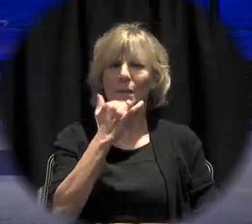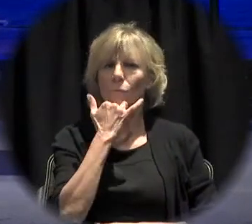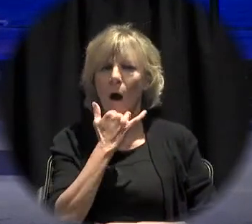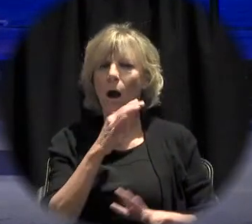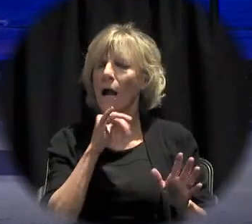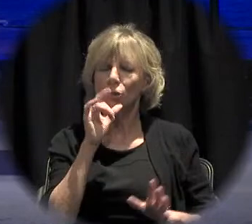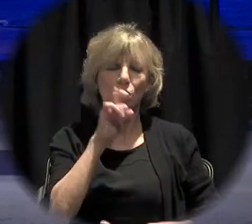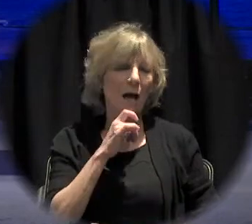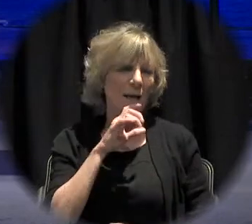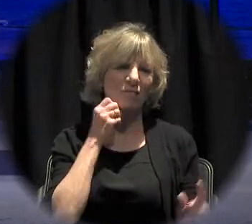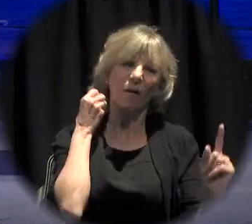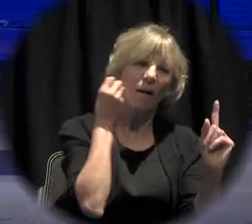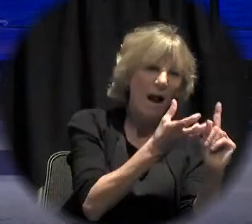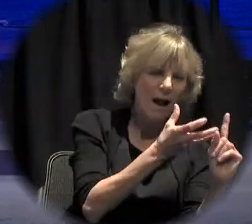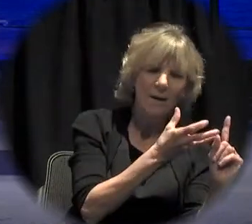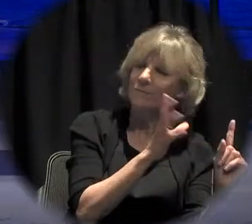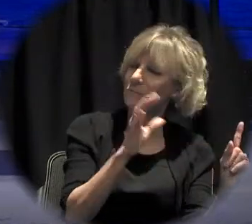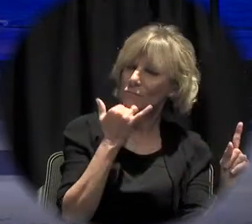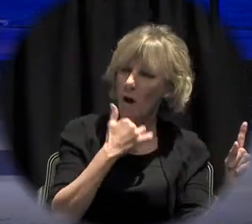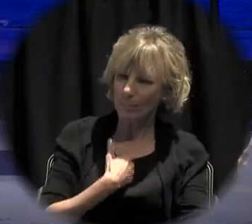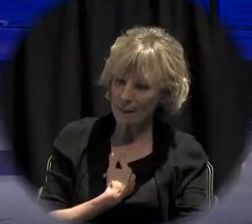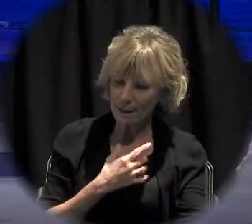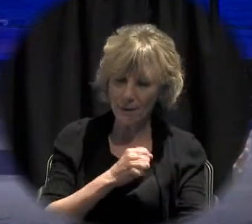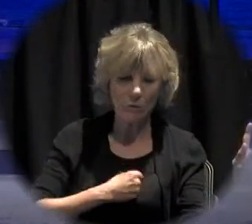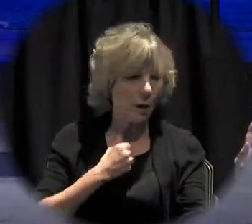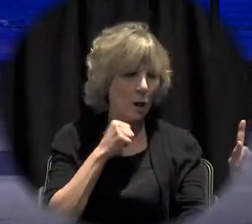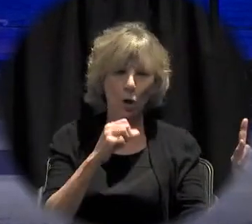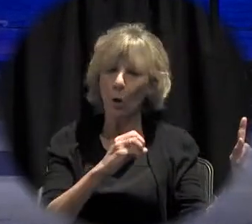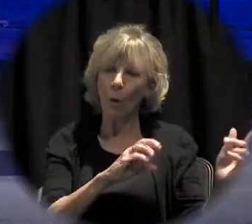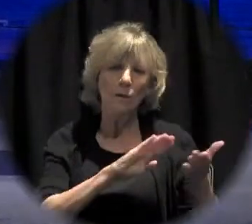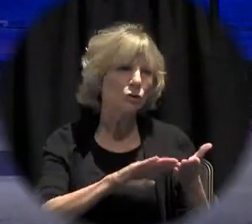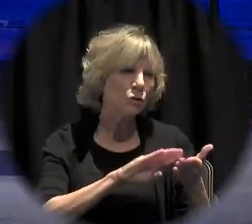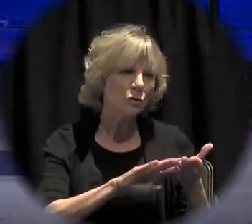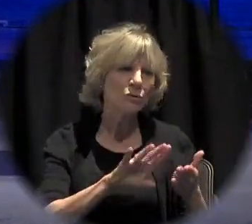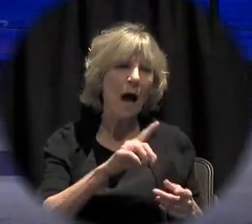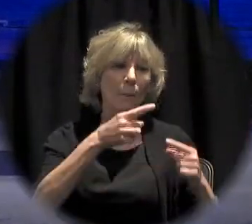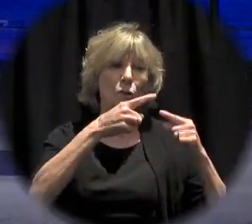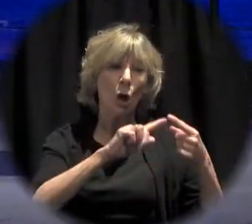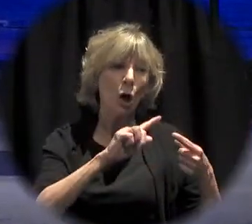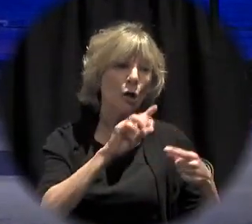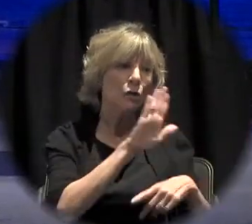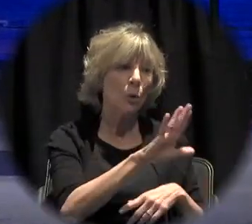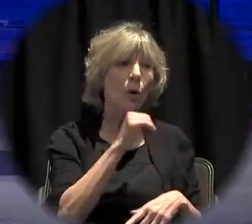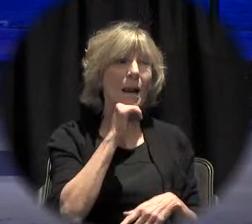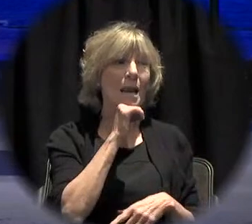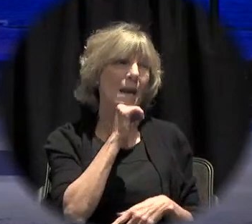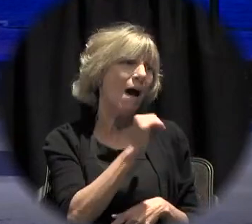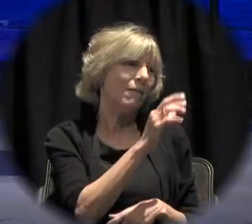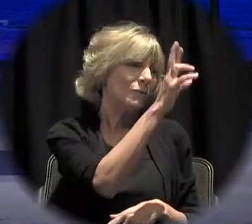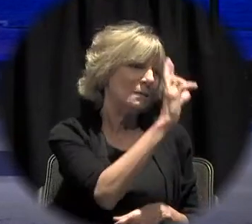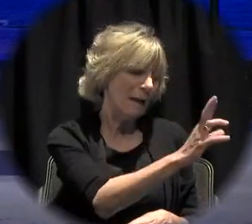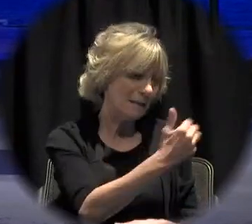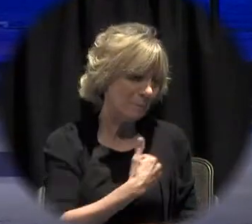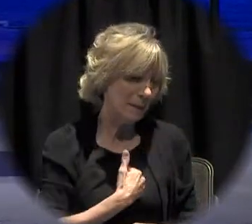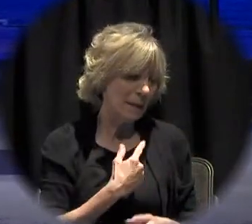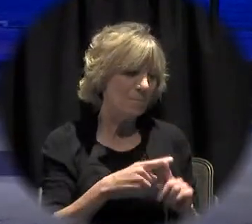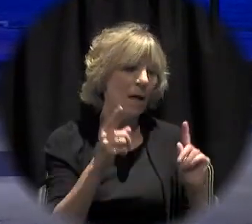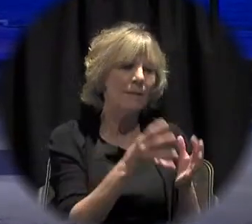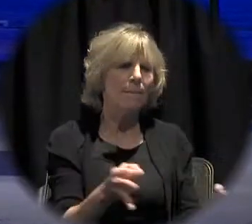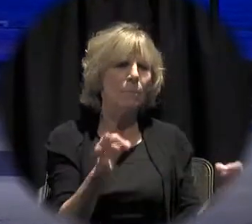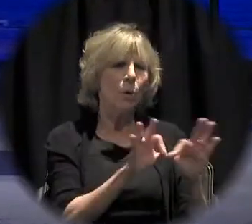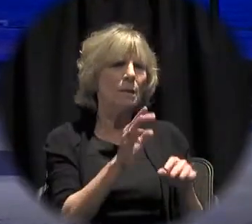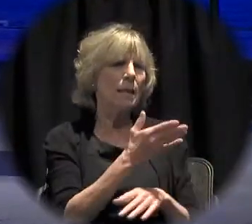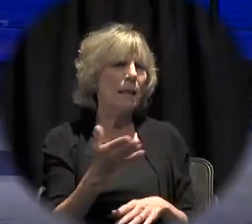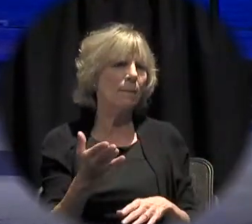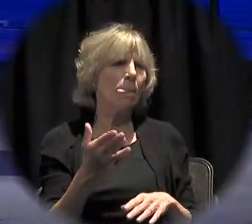not have yelled at you that way. There's no excuse. I was hurt by the way you talked to me, but, you know, the important thing here really